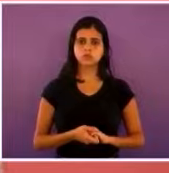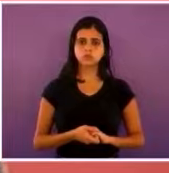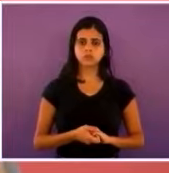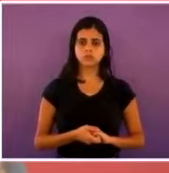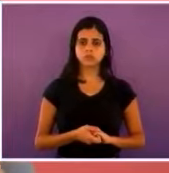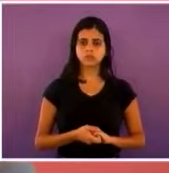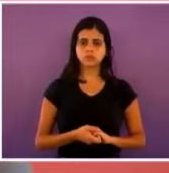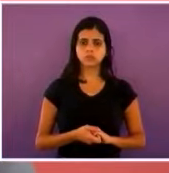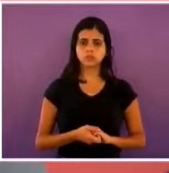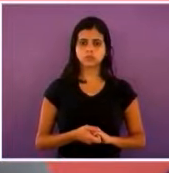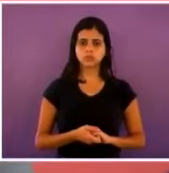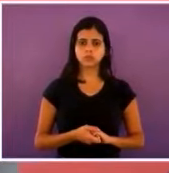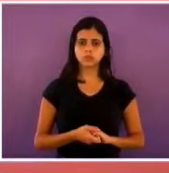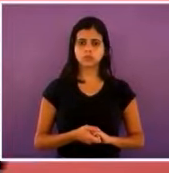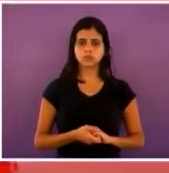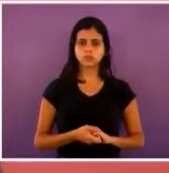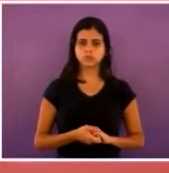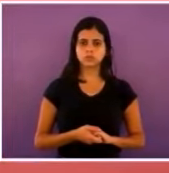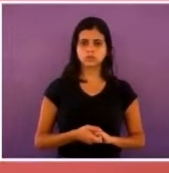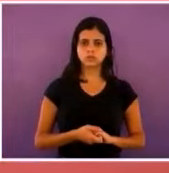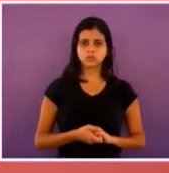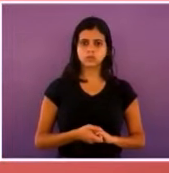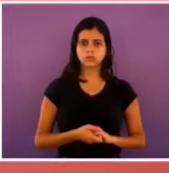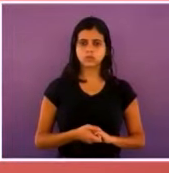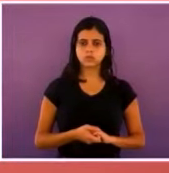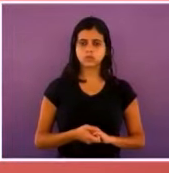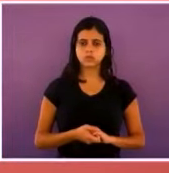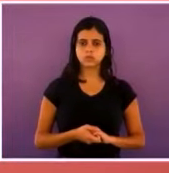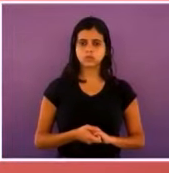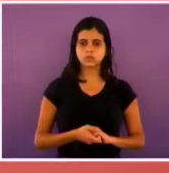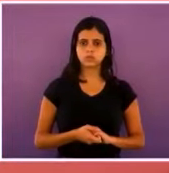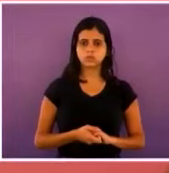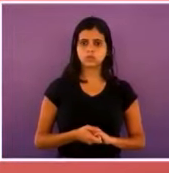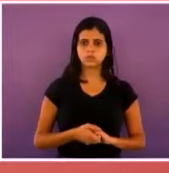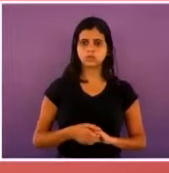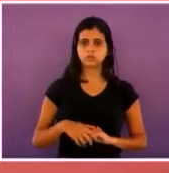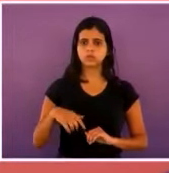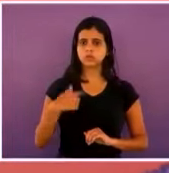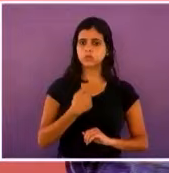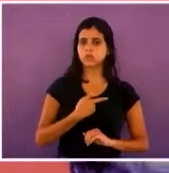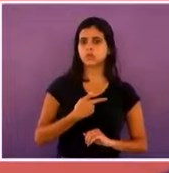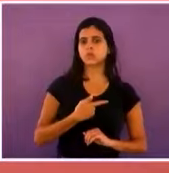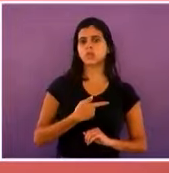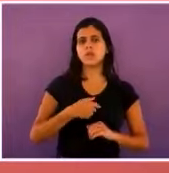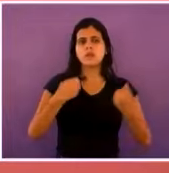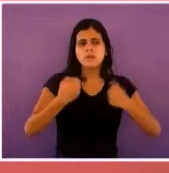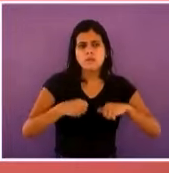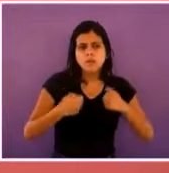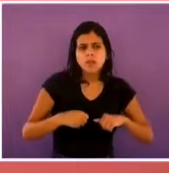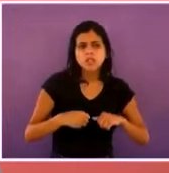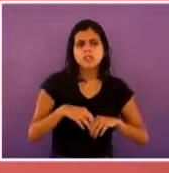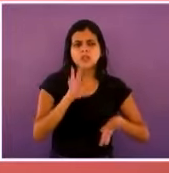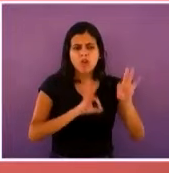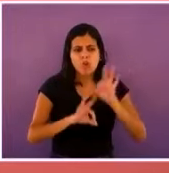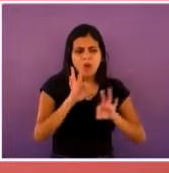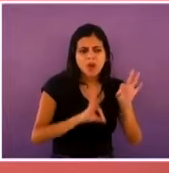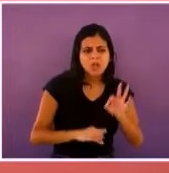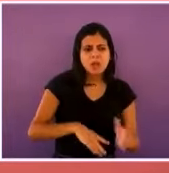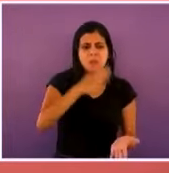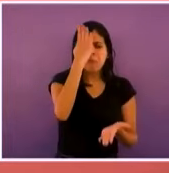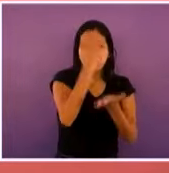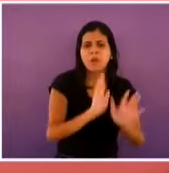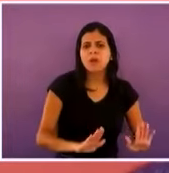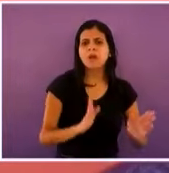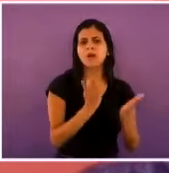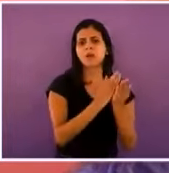stop the Reformation from spreading around Europe." Nós devemos fazer alguma coisa para parar a reforma de se espalhar